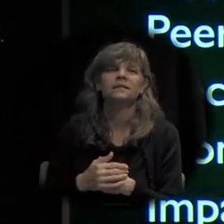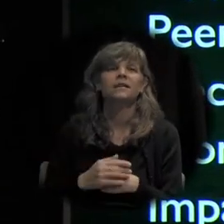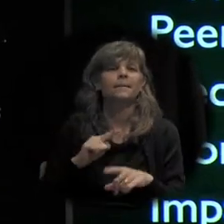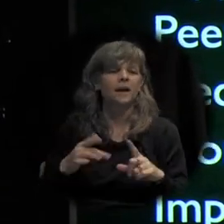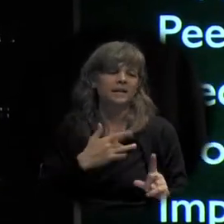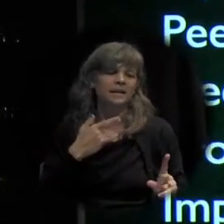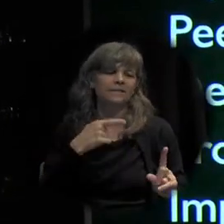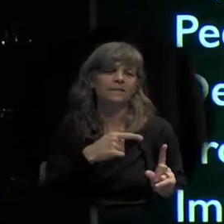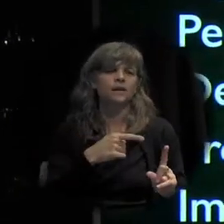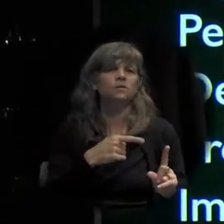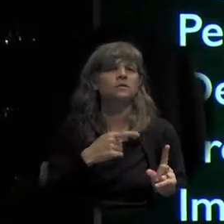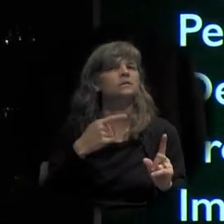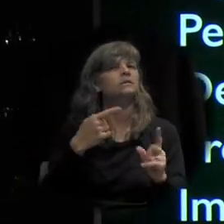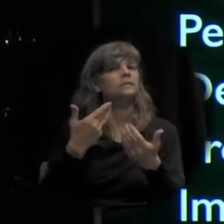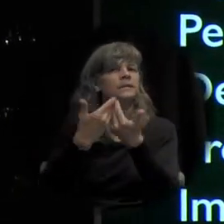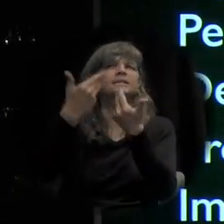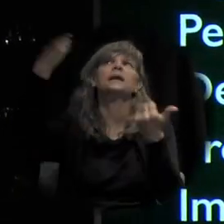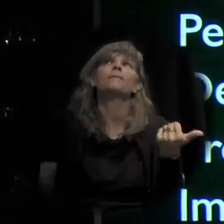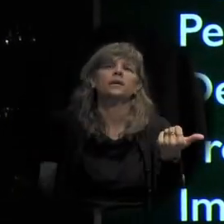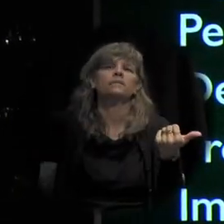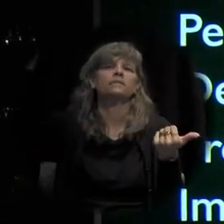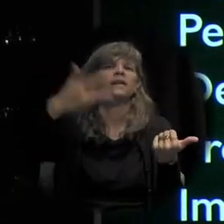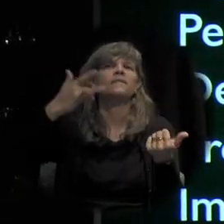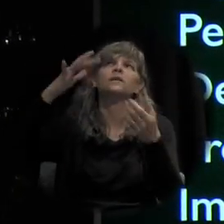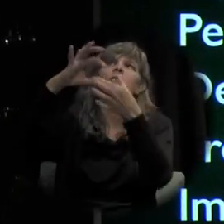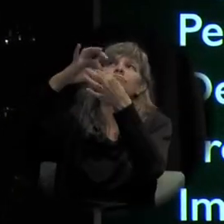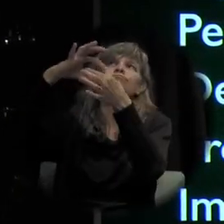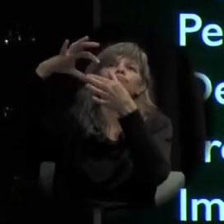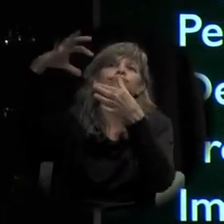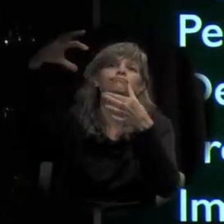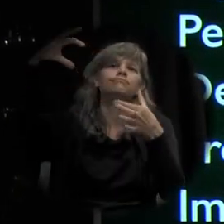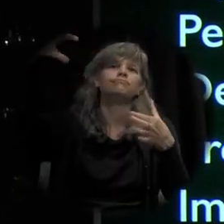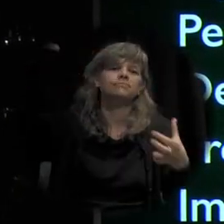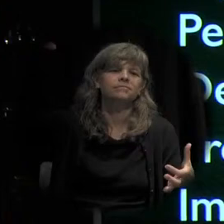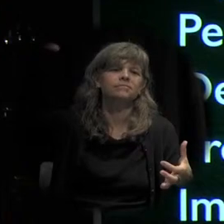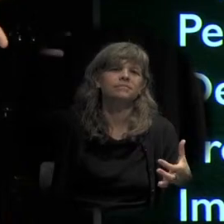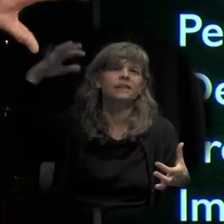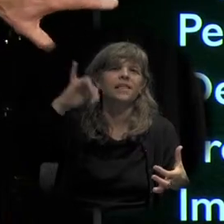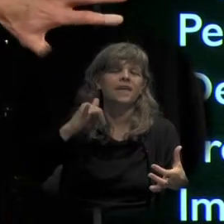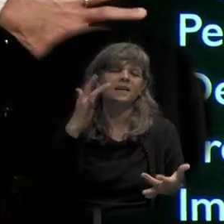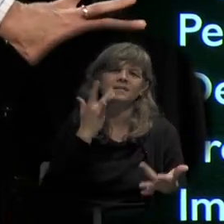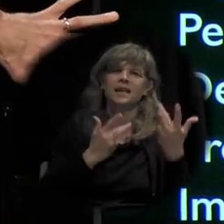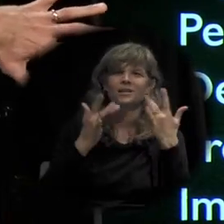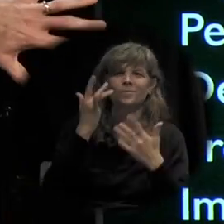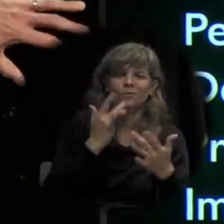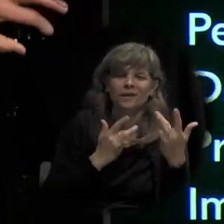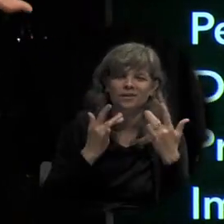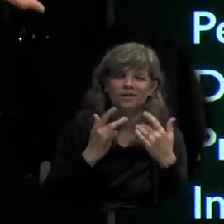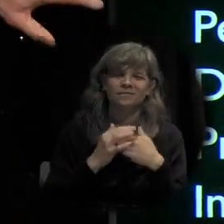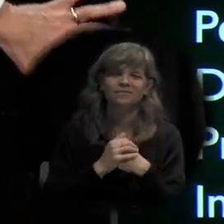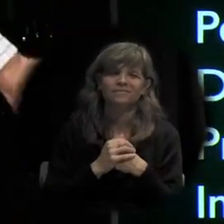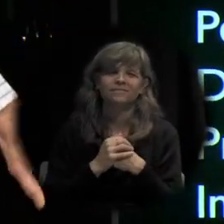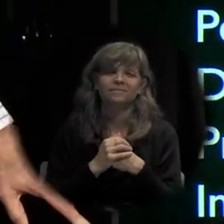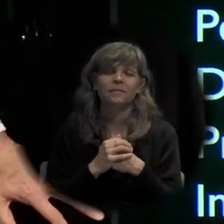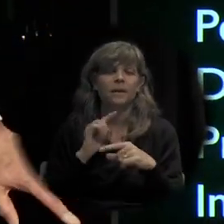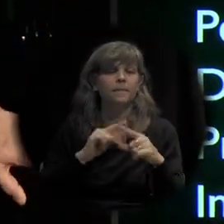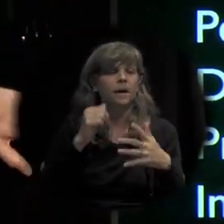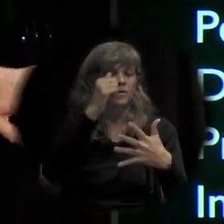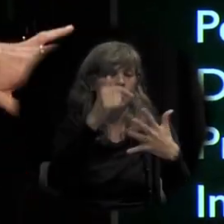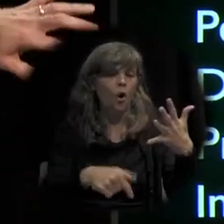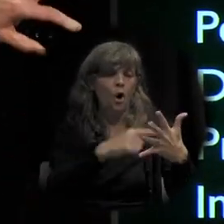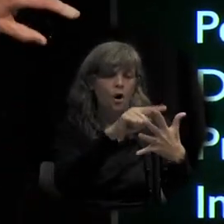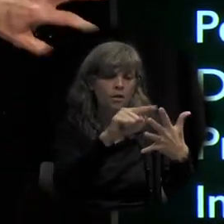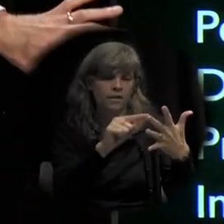look at this story is I want to think a little bit about how David is responding and why he doesn't see these things, these